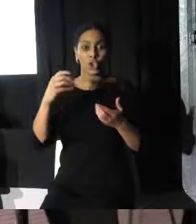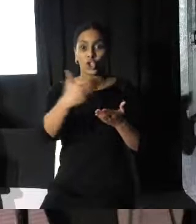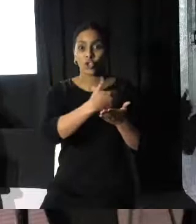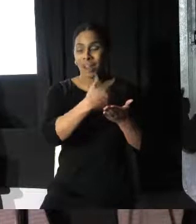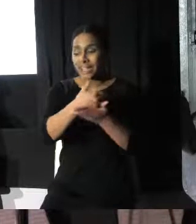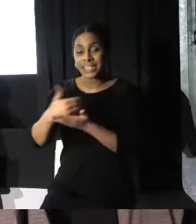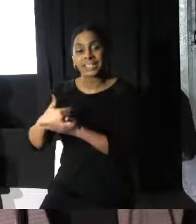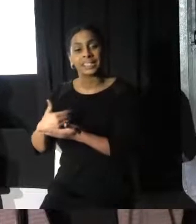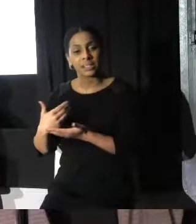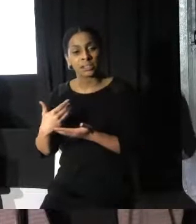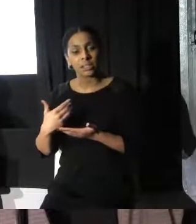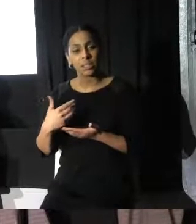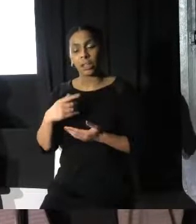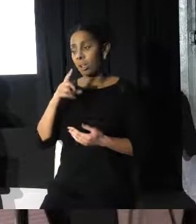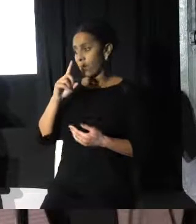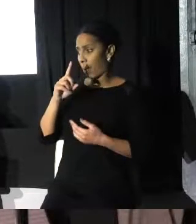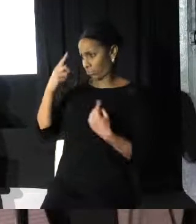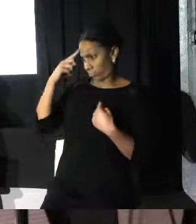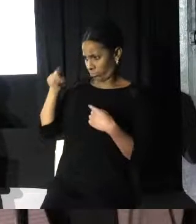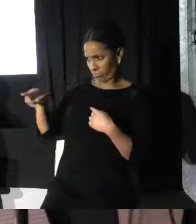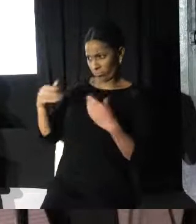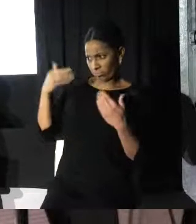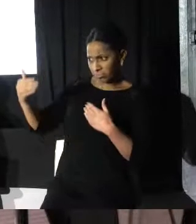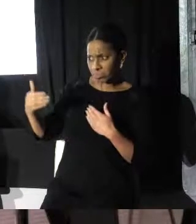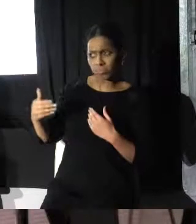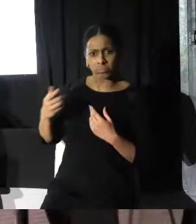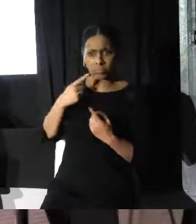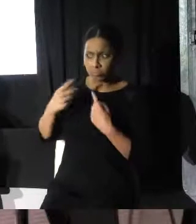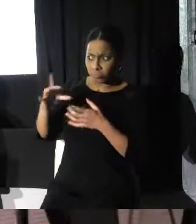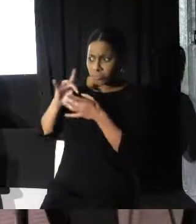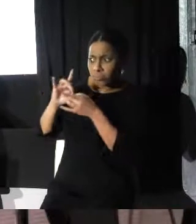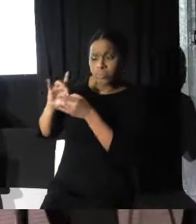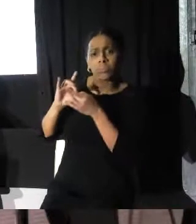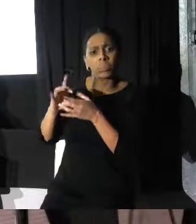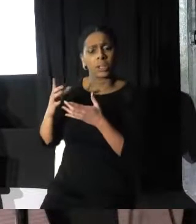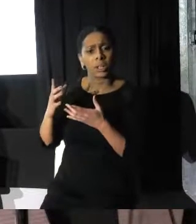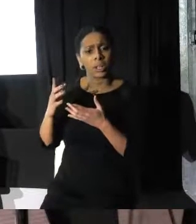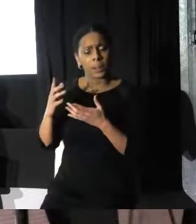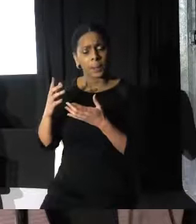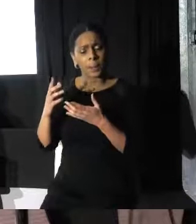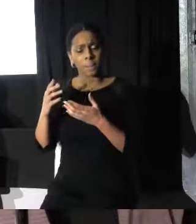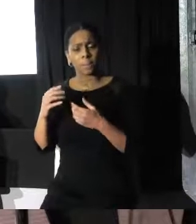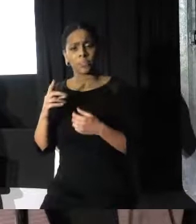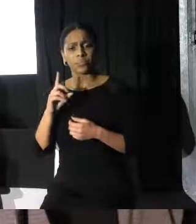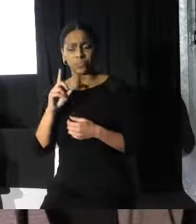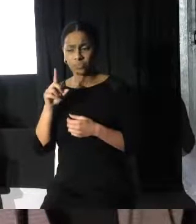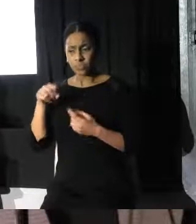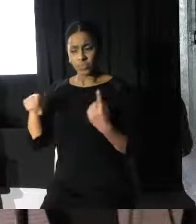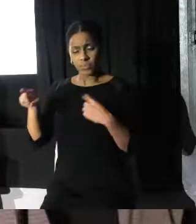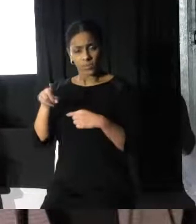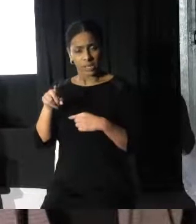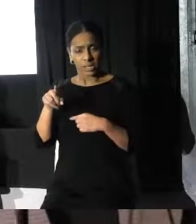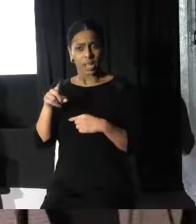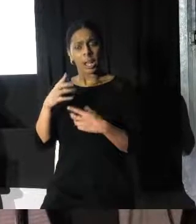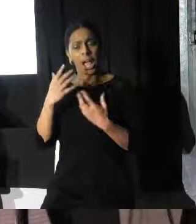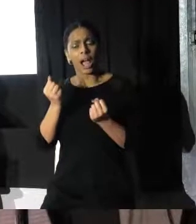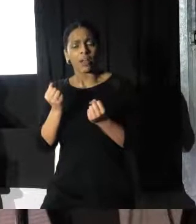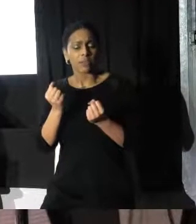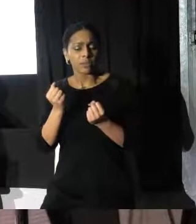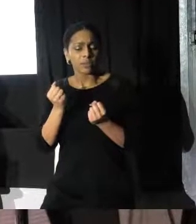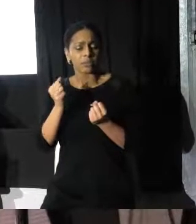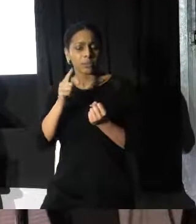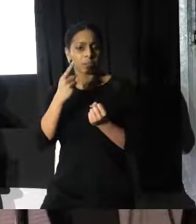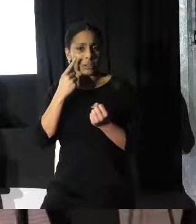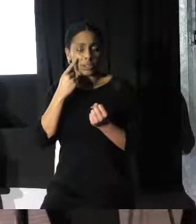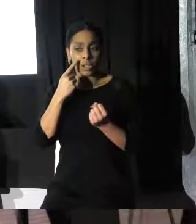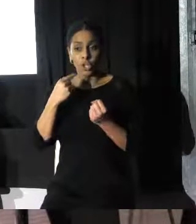washing. I think that's been one of the great criticisms of Humboldt Forum, and that was one of the concerns there. Watch out,